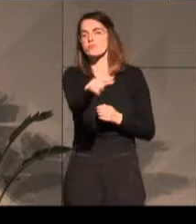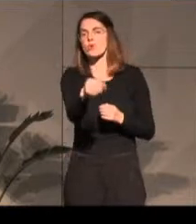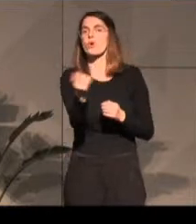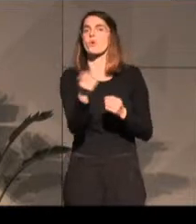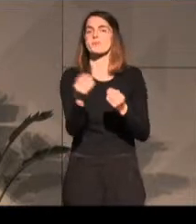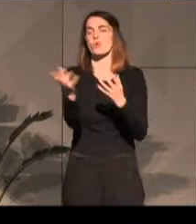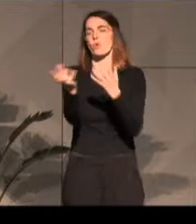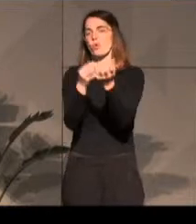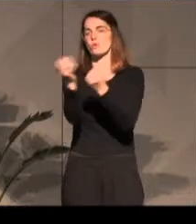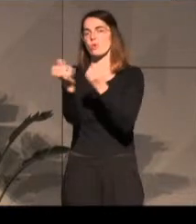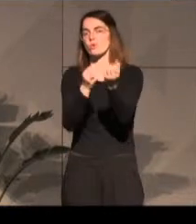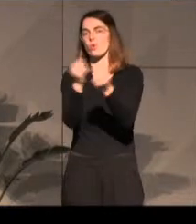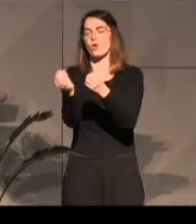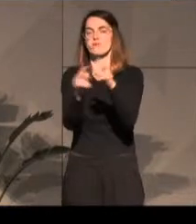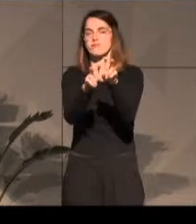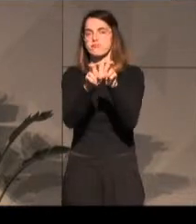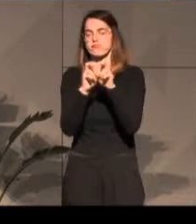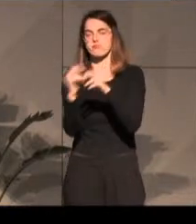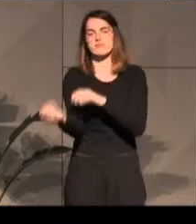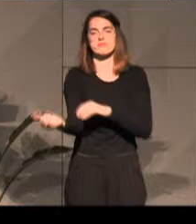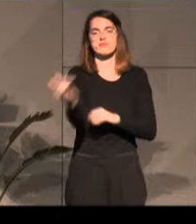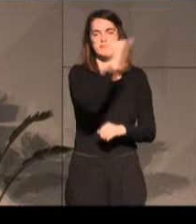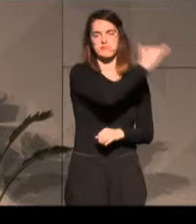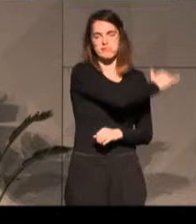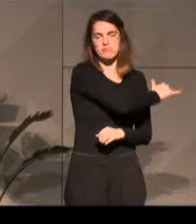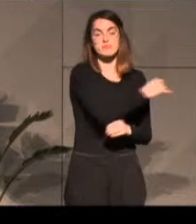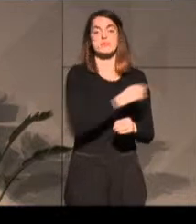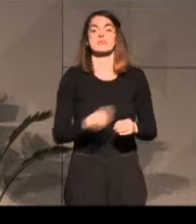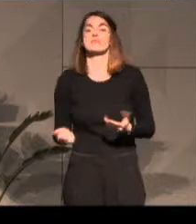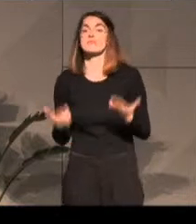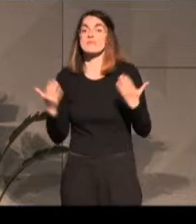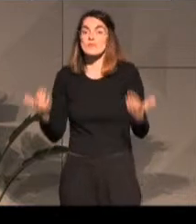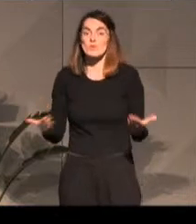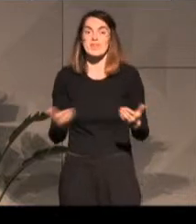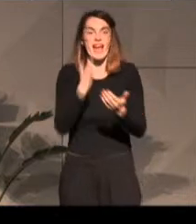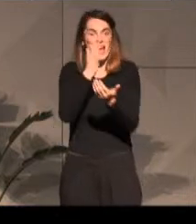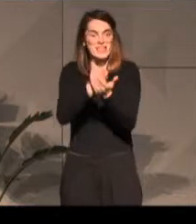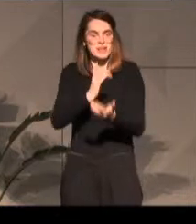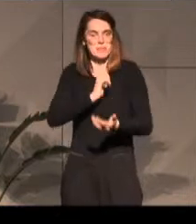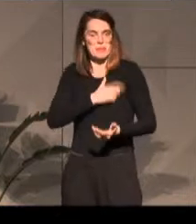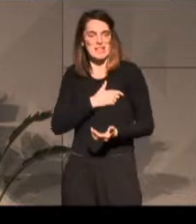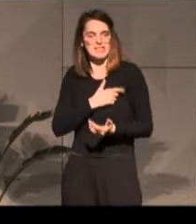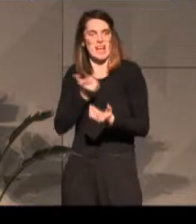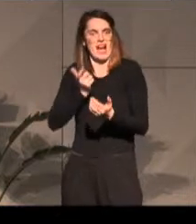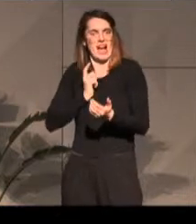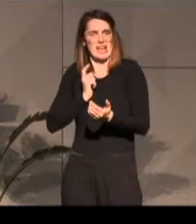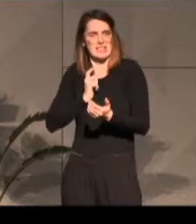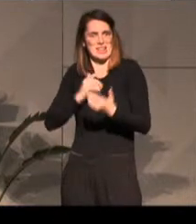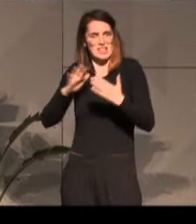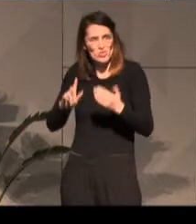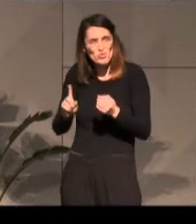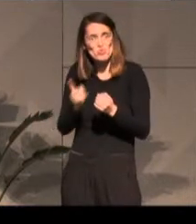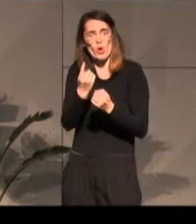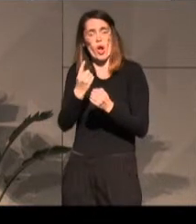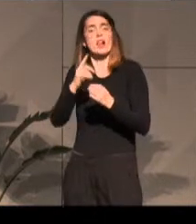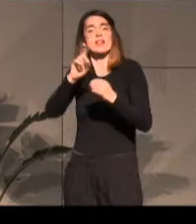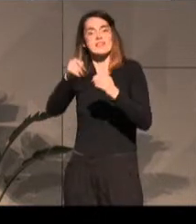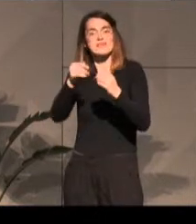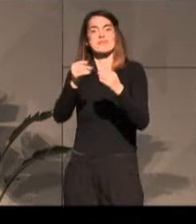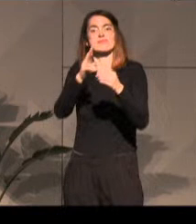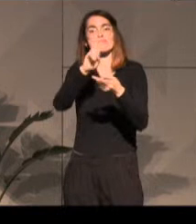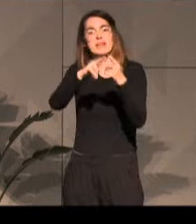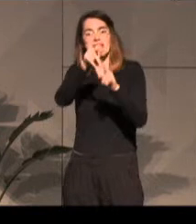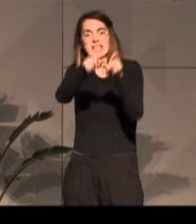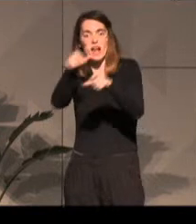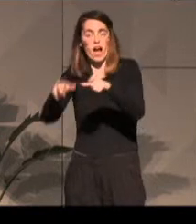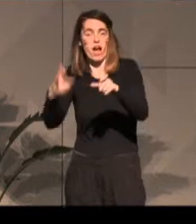Arctic. If you compare that, phase 3 of the expedition was supposed to end at the end of March, couldn't end. Nobody came to